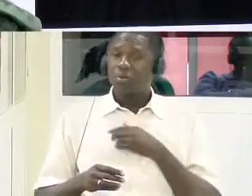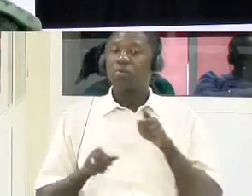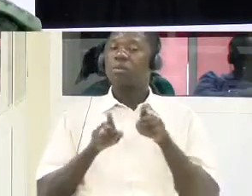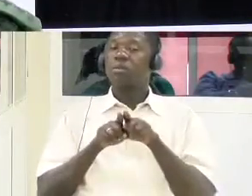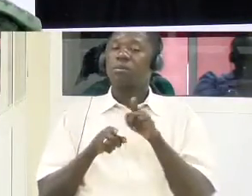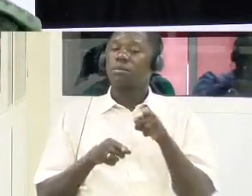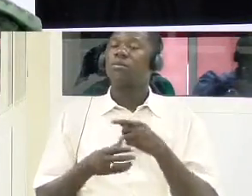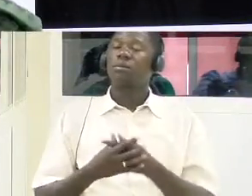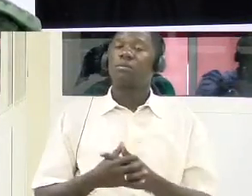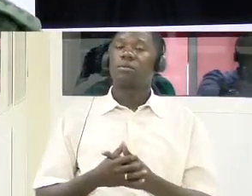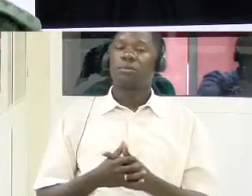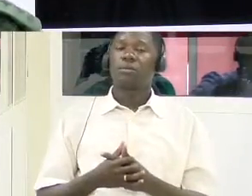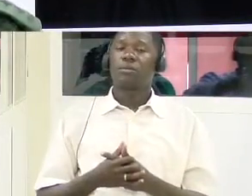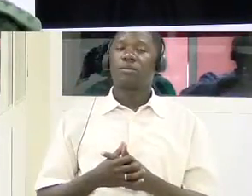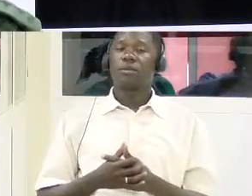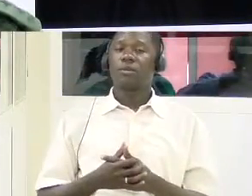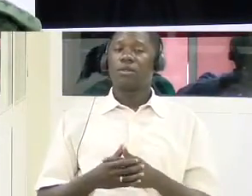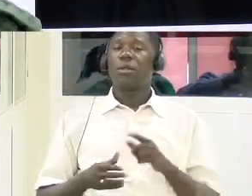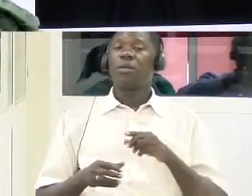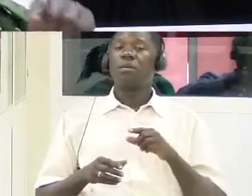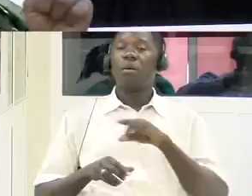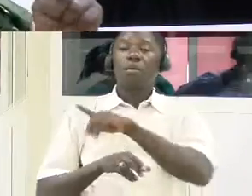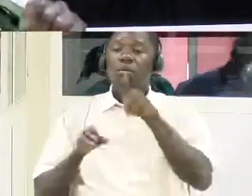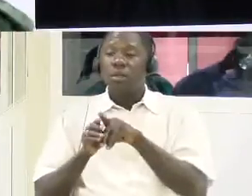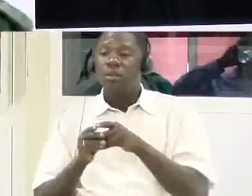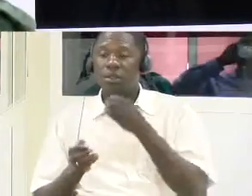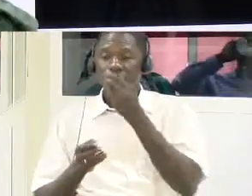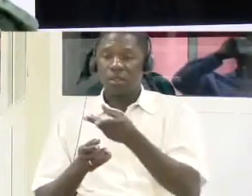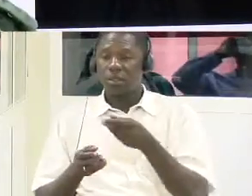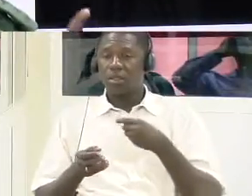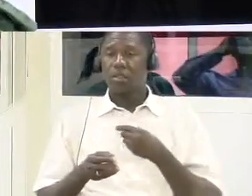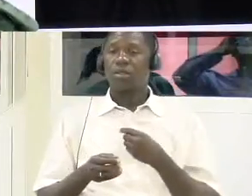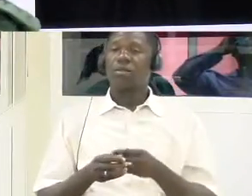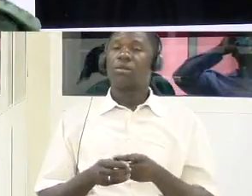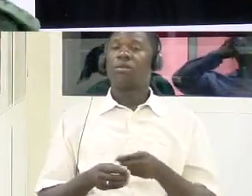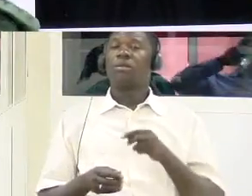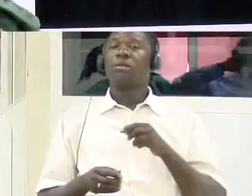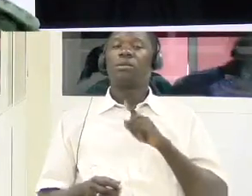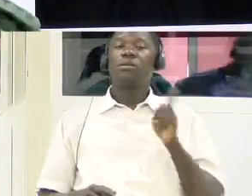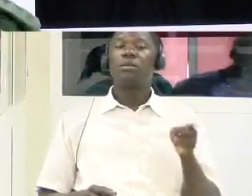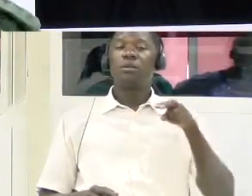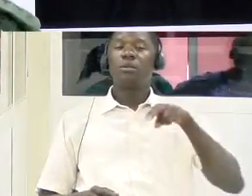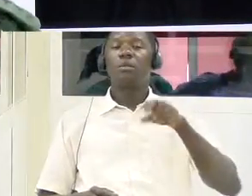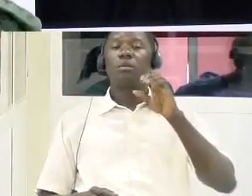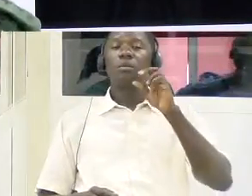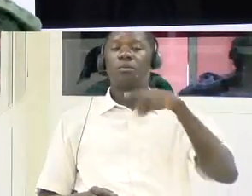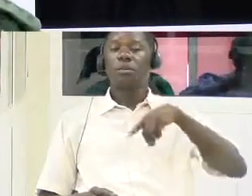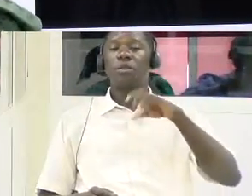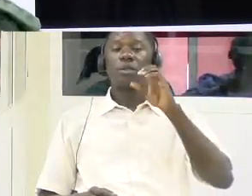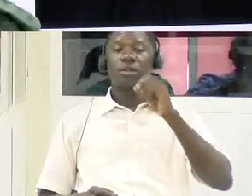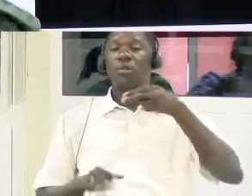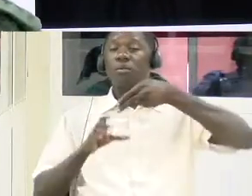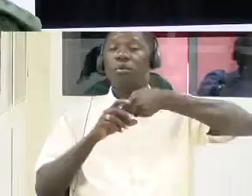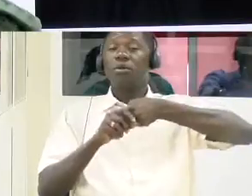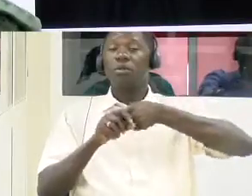So the targets he mentioned is the GMPC petrol stations to bomb, to explode them, to plant